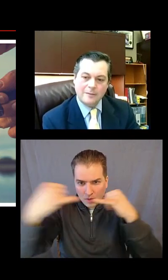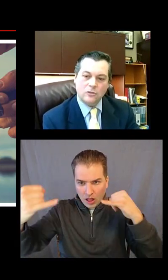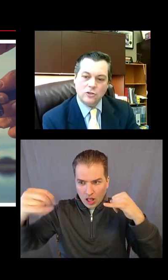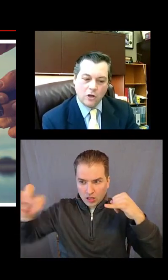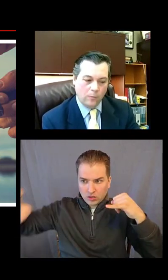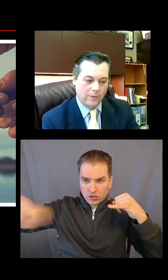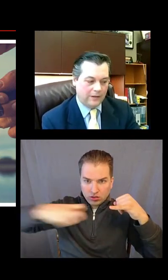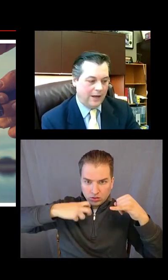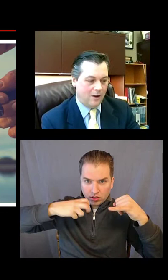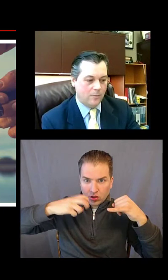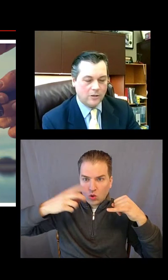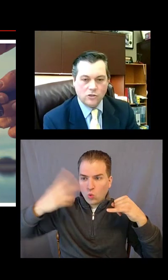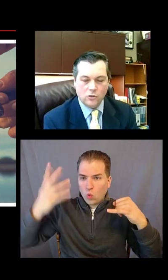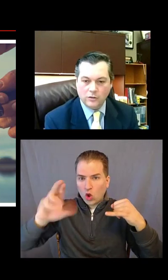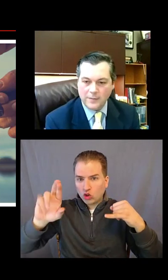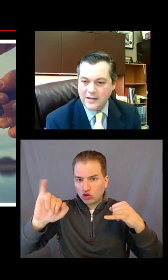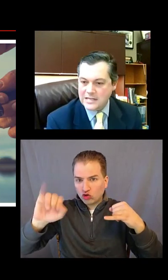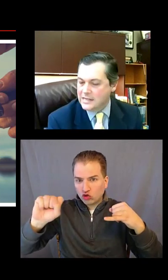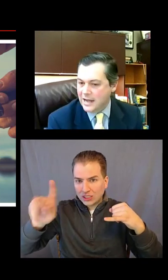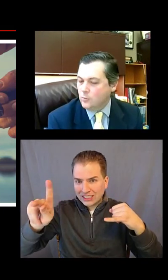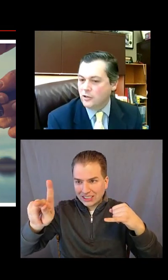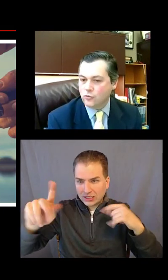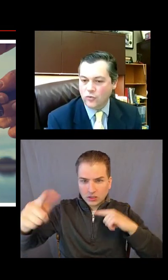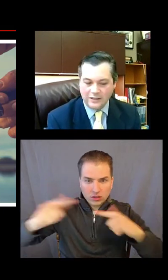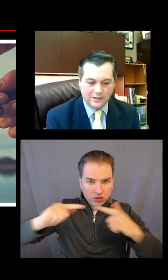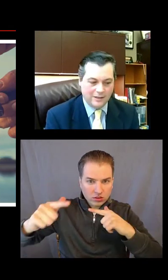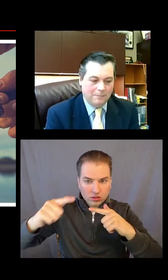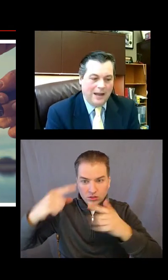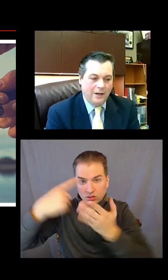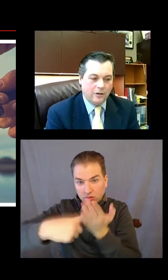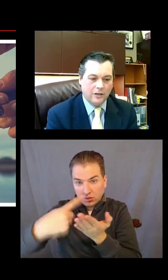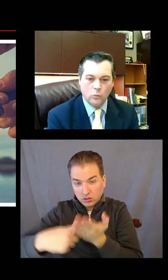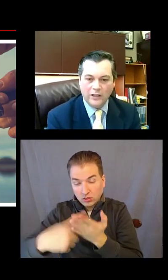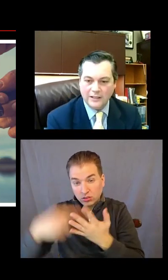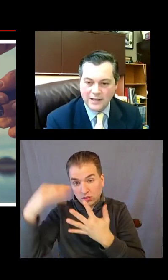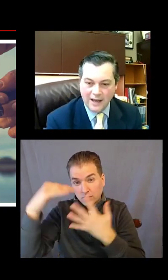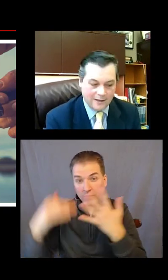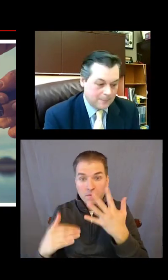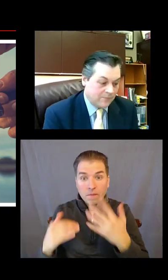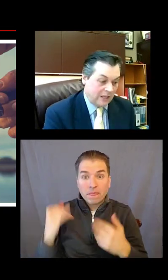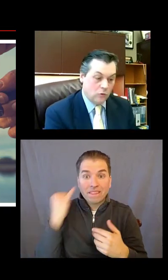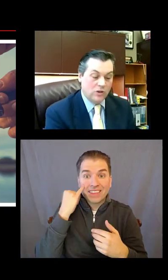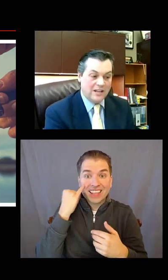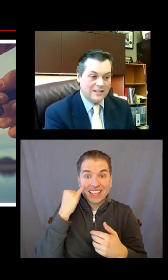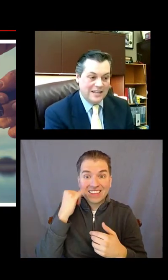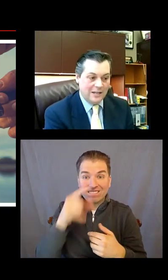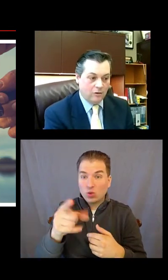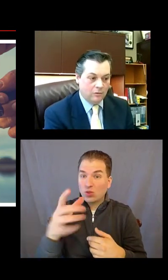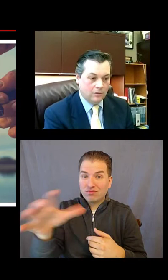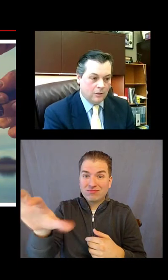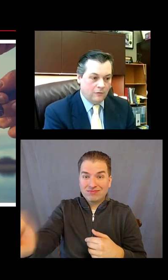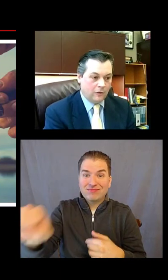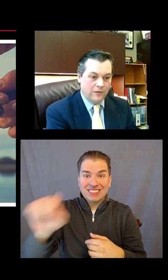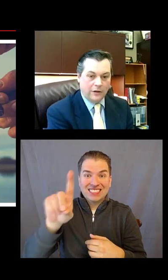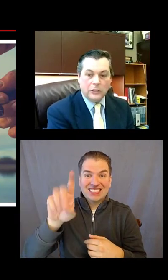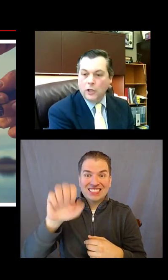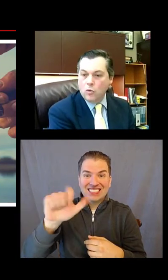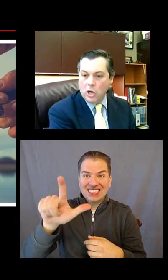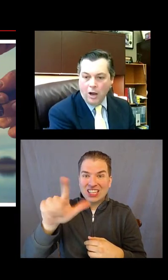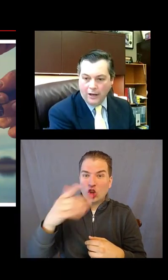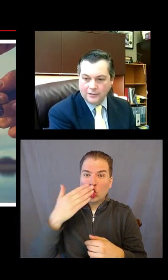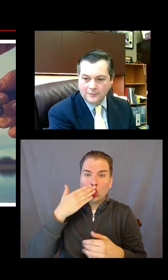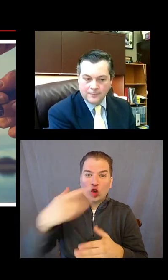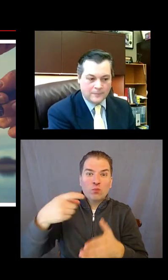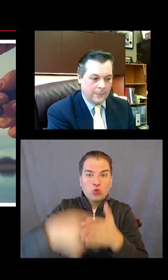in time and scope, and how much you are spending, and how much risk the buyer is willing to take. If you get a deal for a very